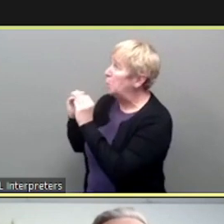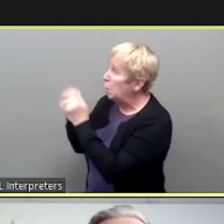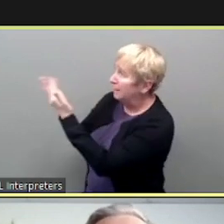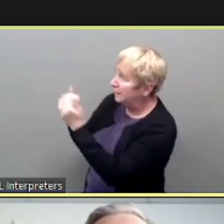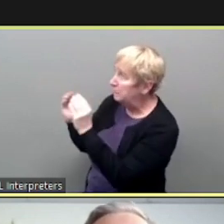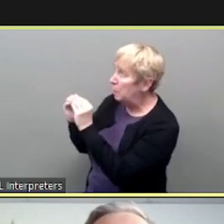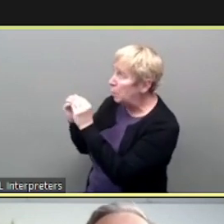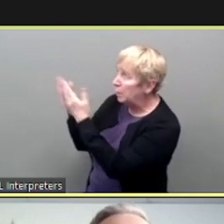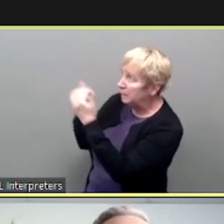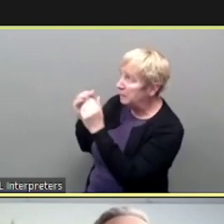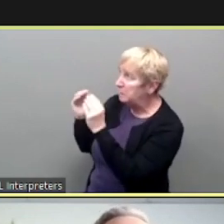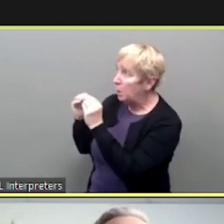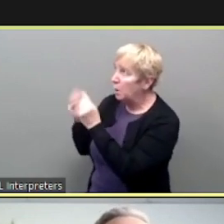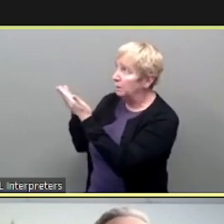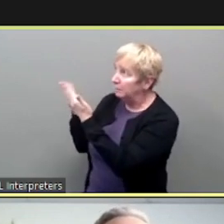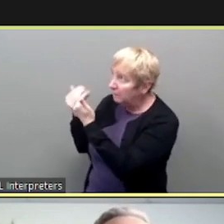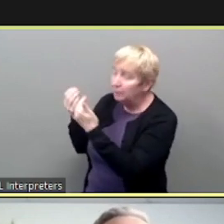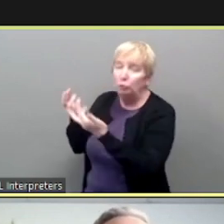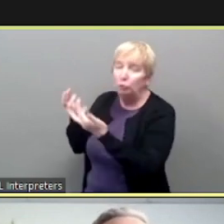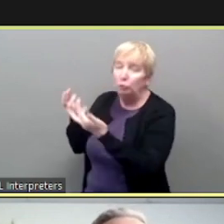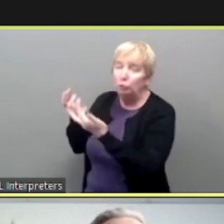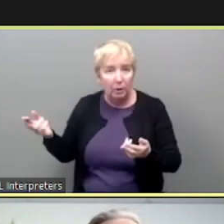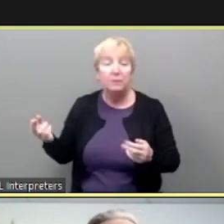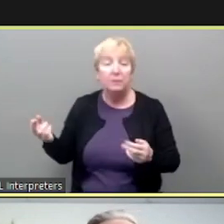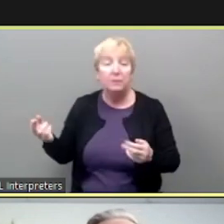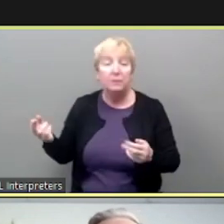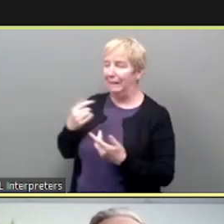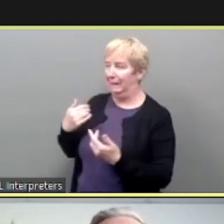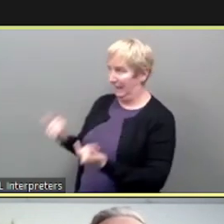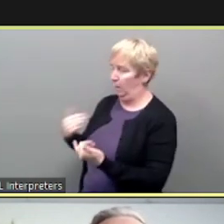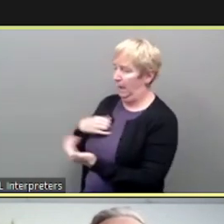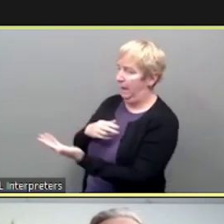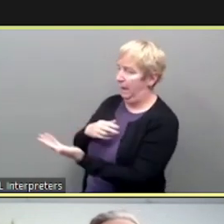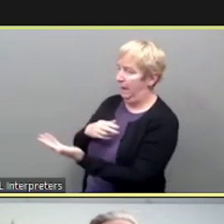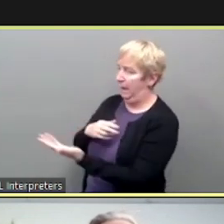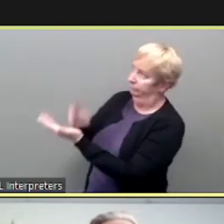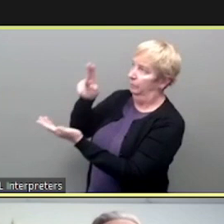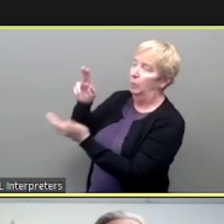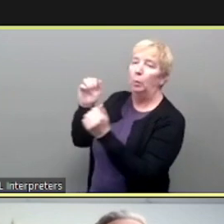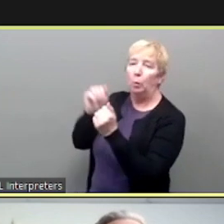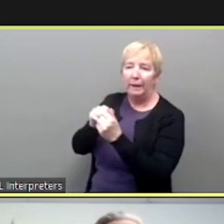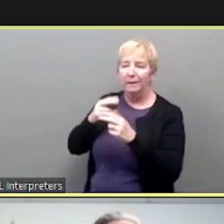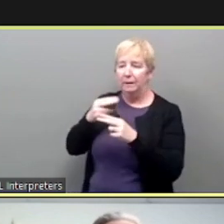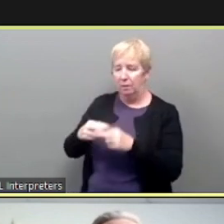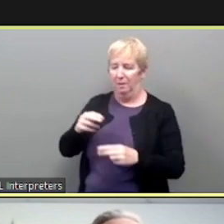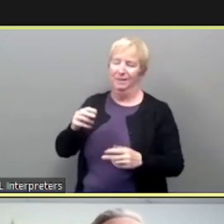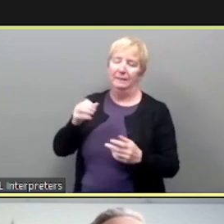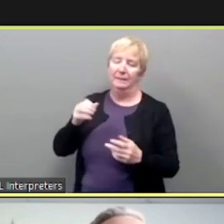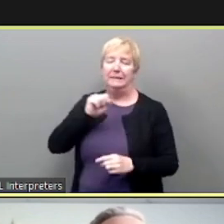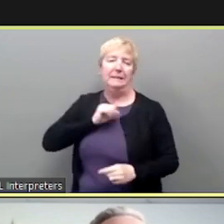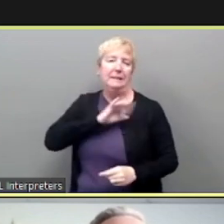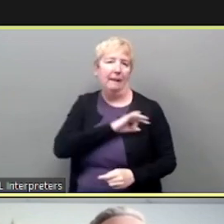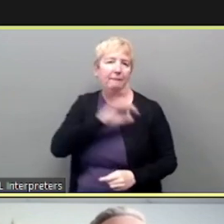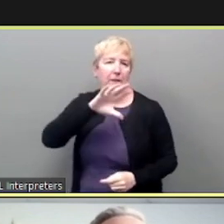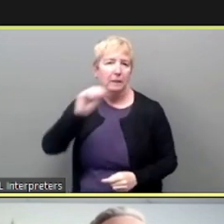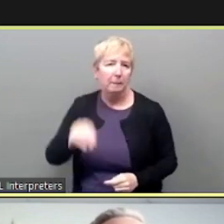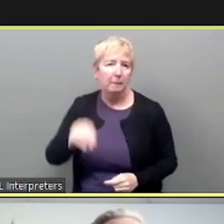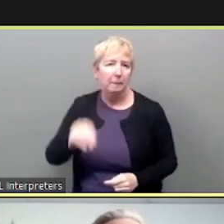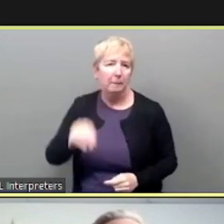We also have developed a contract with a staffing firm called Jogan. And you can see here